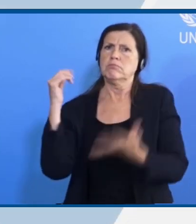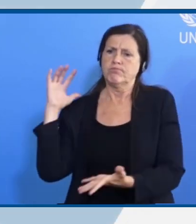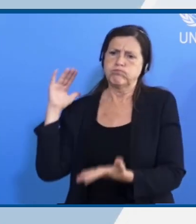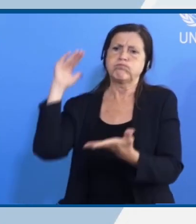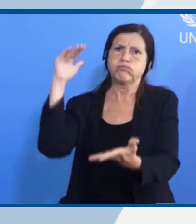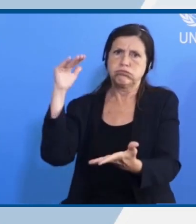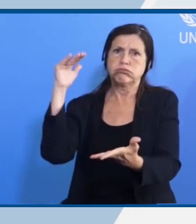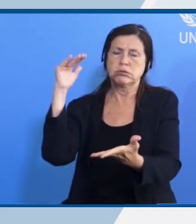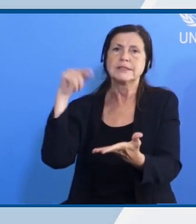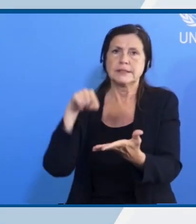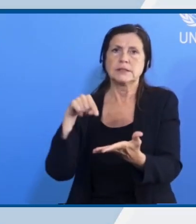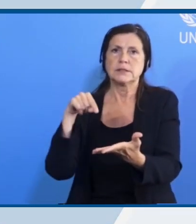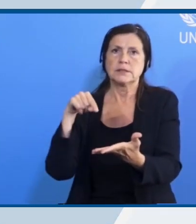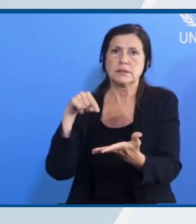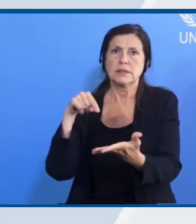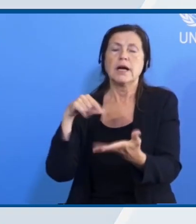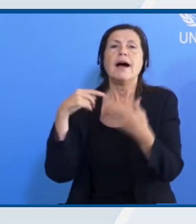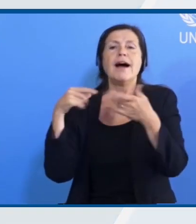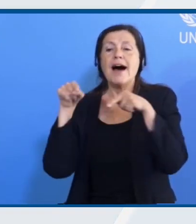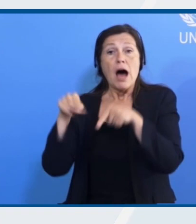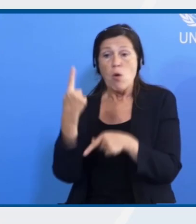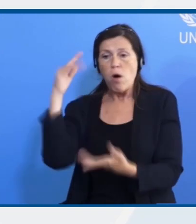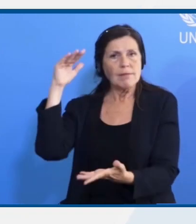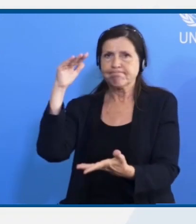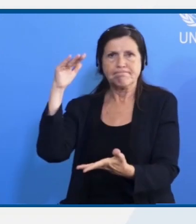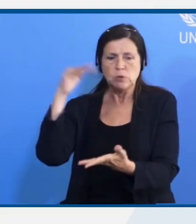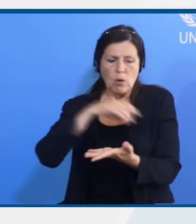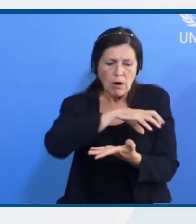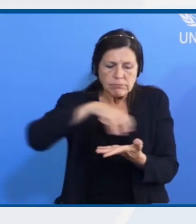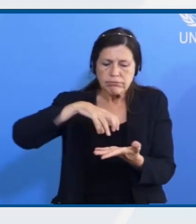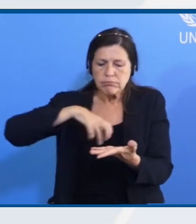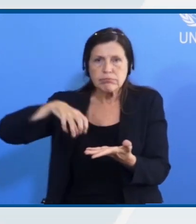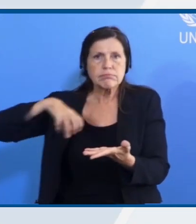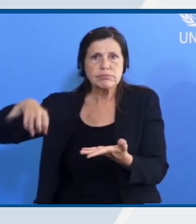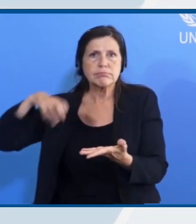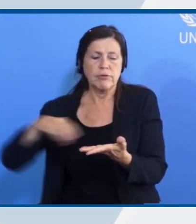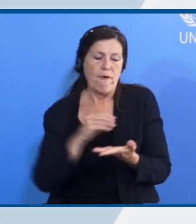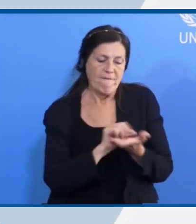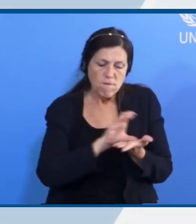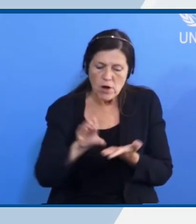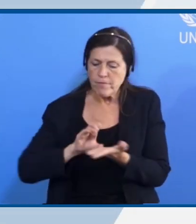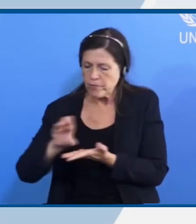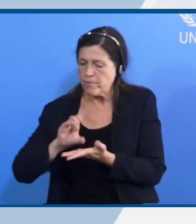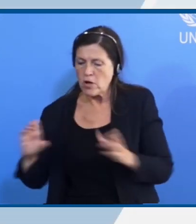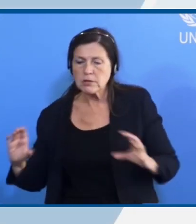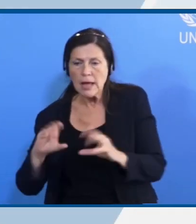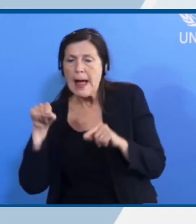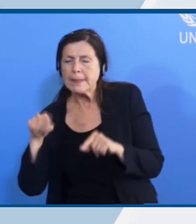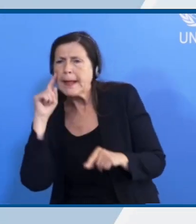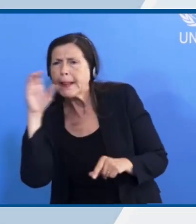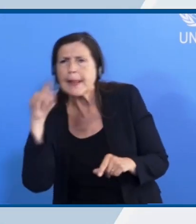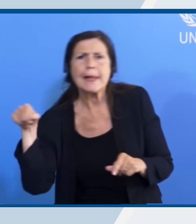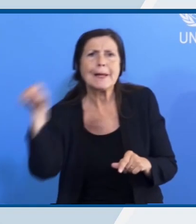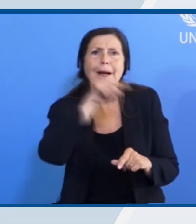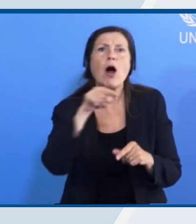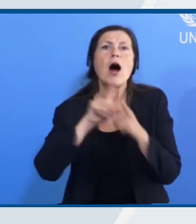have a bigger pool of funding, and they look for larger scale projects.